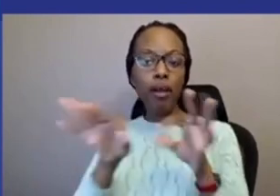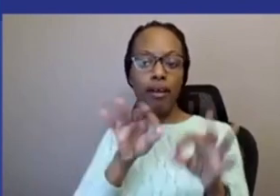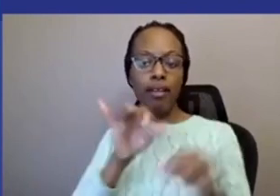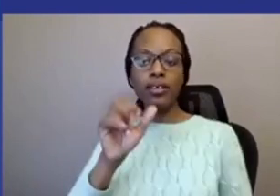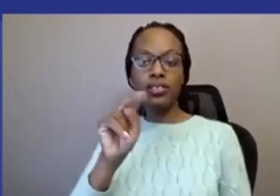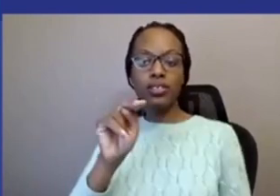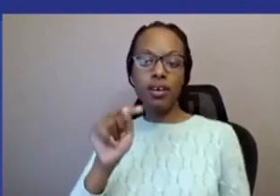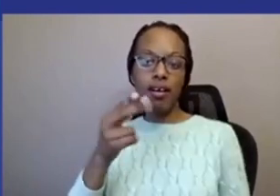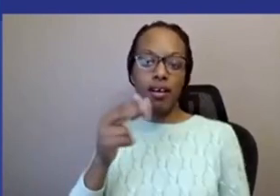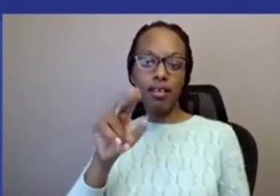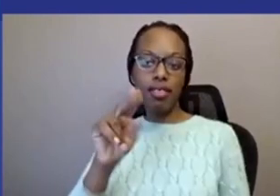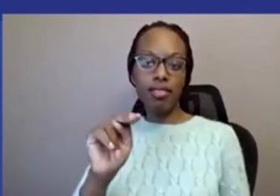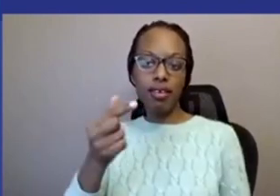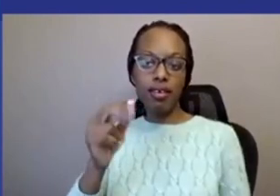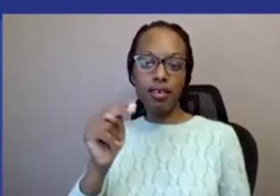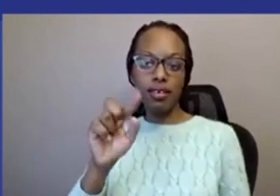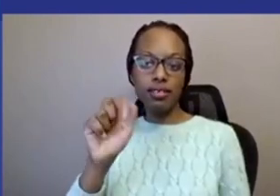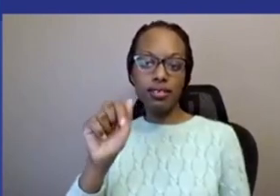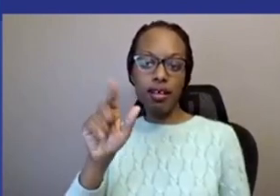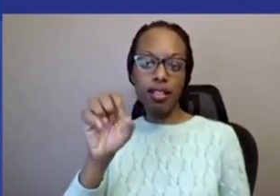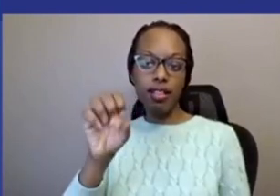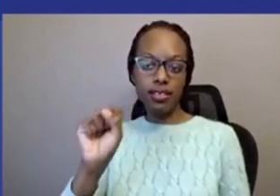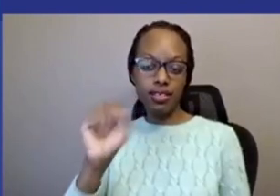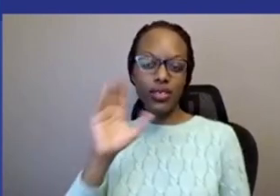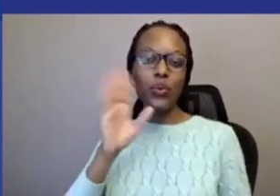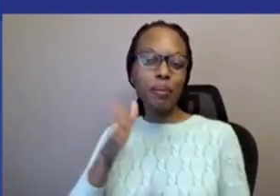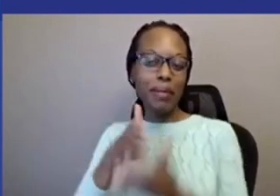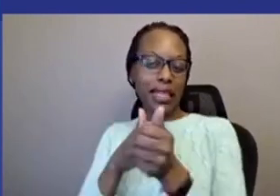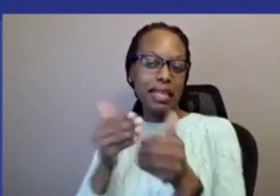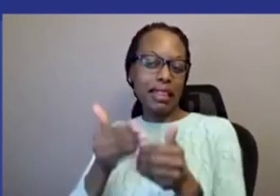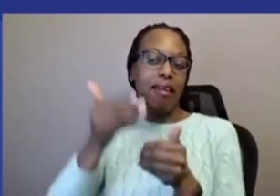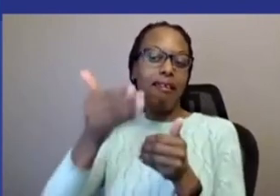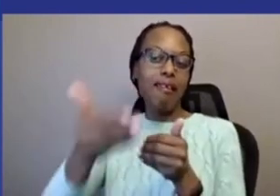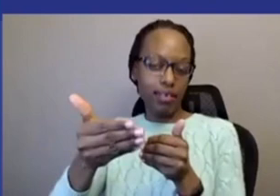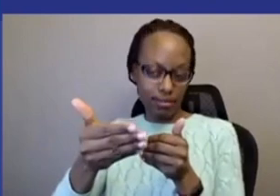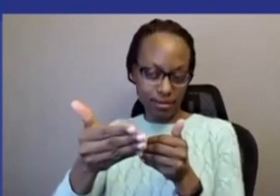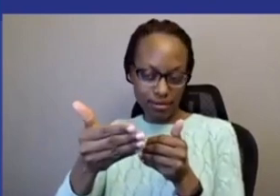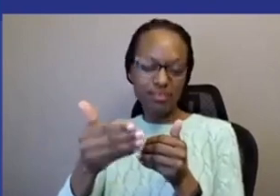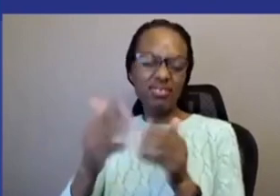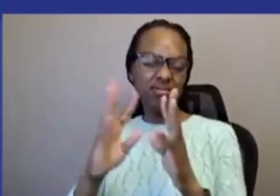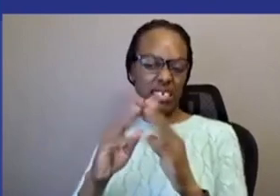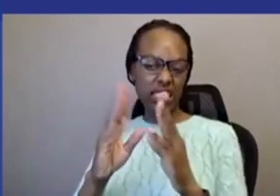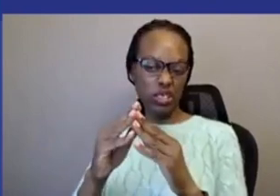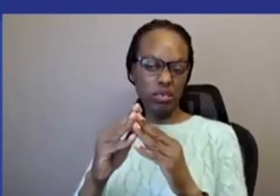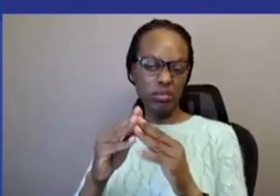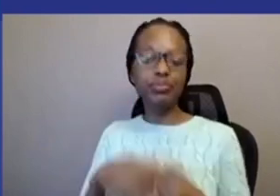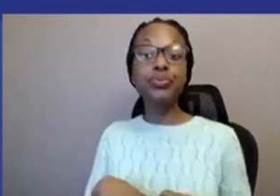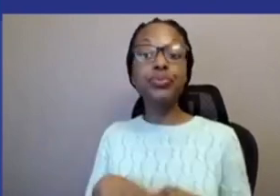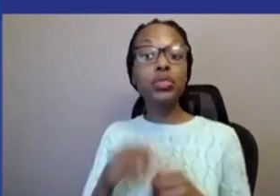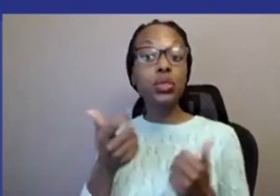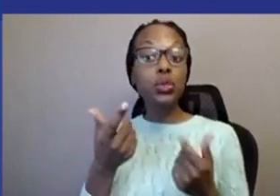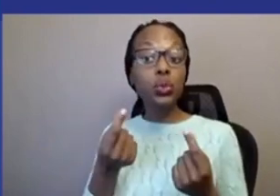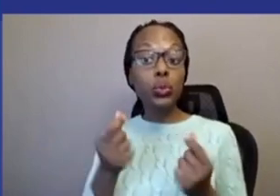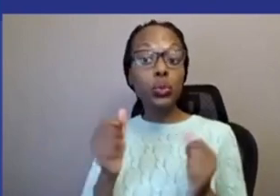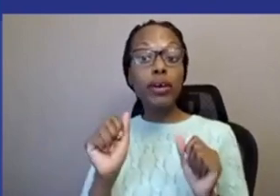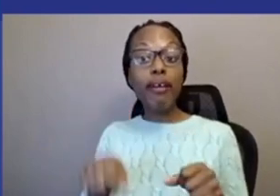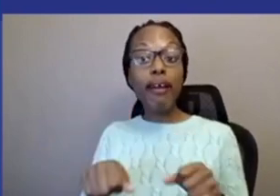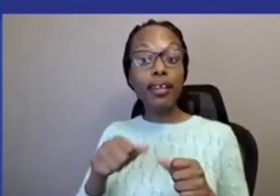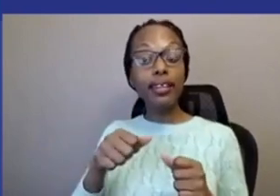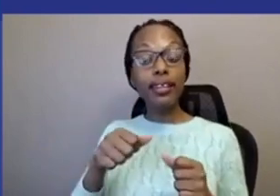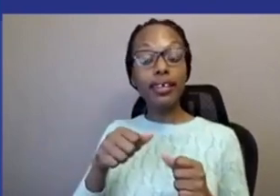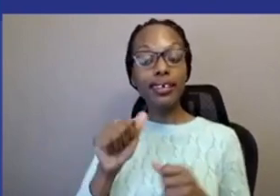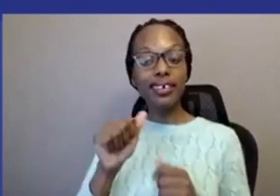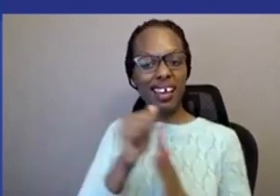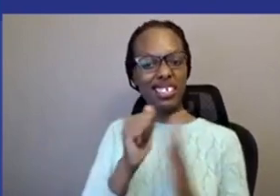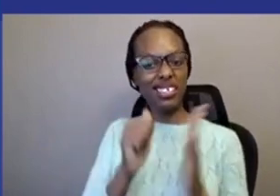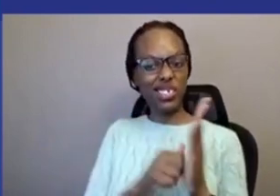be leading the daily debrief session we have coming up next. Go to your HOVA agenda to navigate the debrief event. After